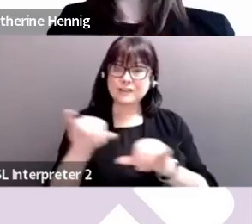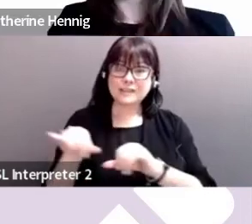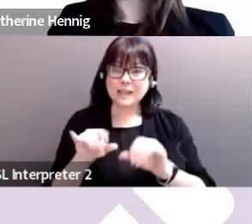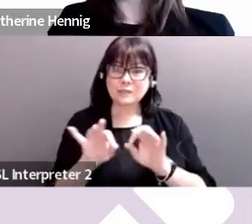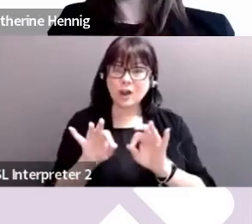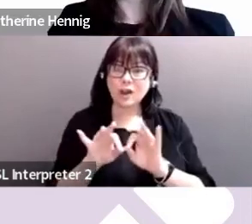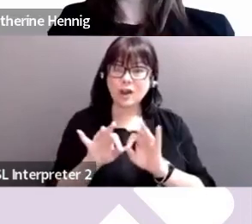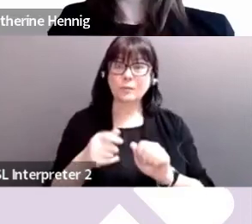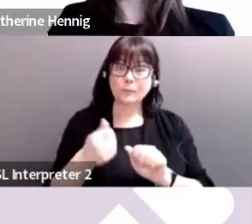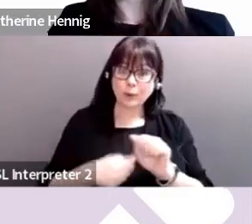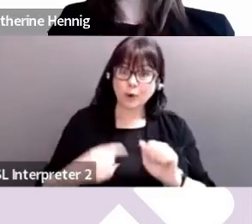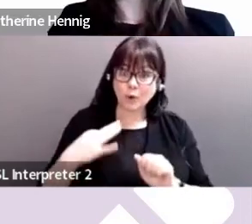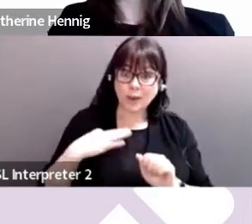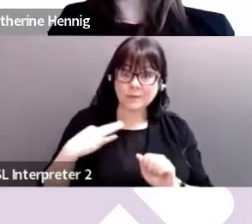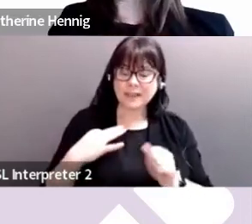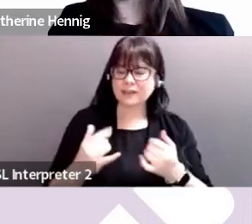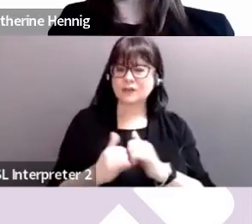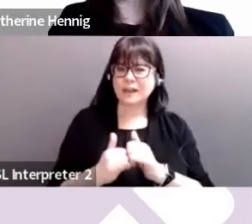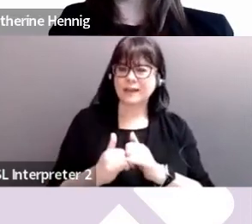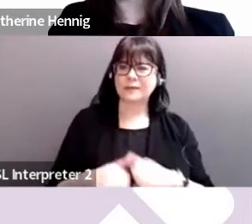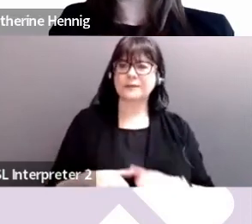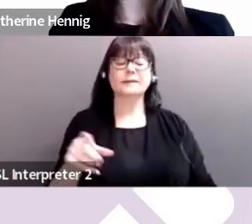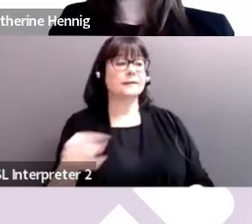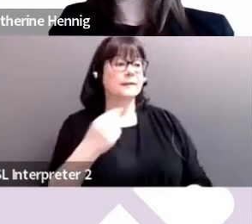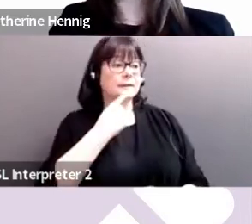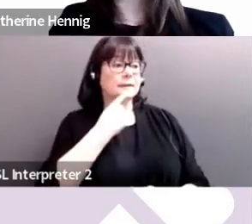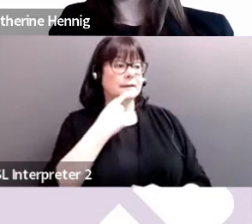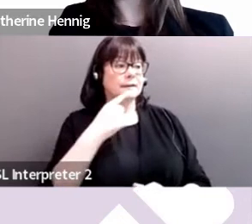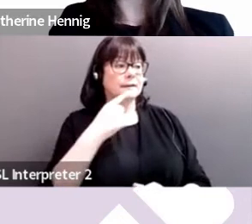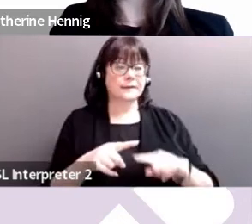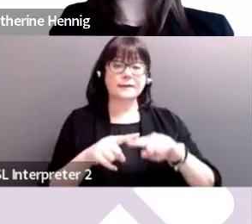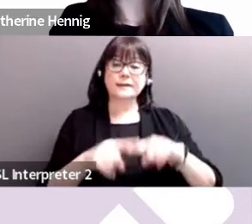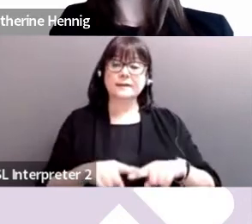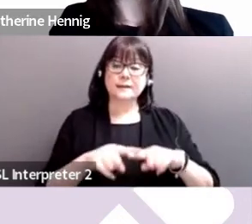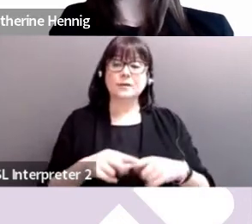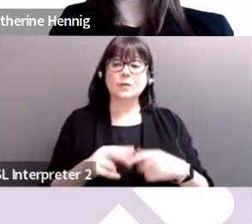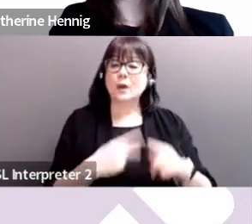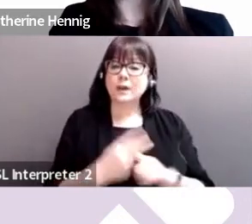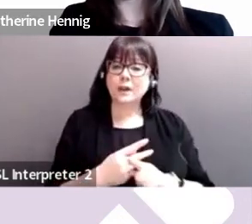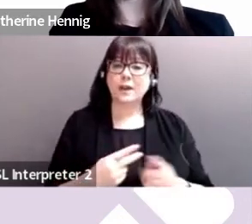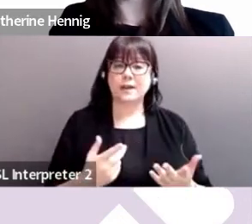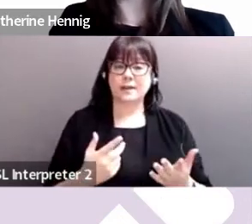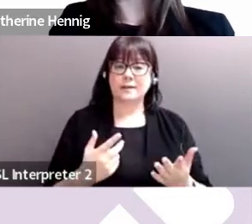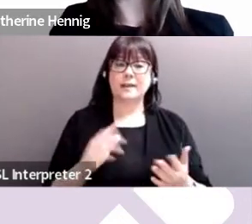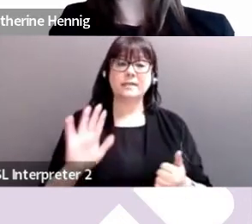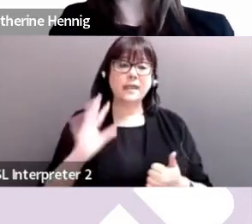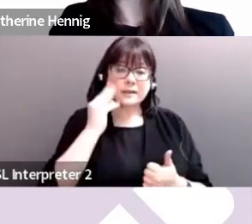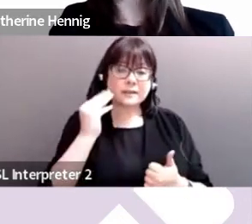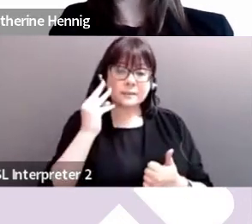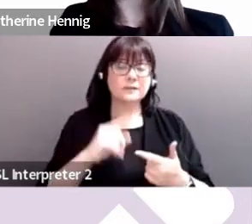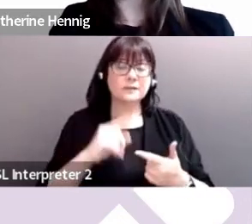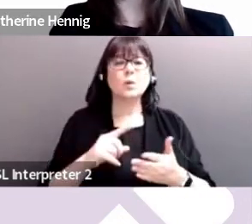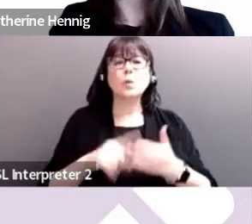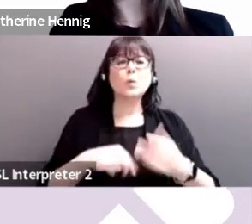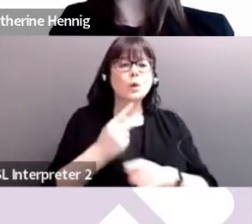Yeah, definitely. So the cost of a grant writer does vary depending on what type of grant you're applying for, their experience. A lot of grant writers